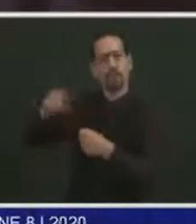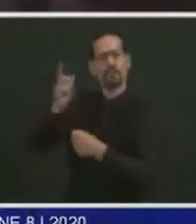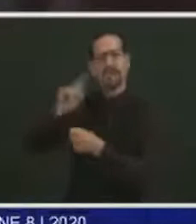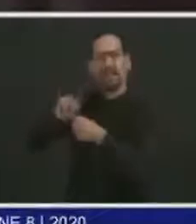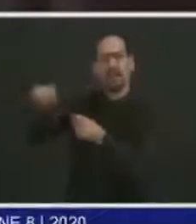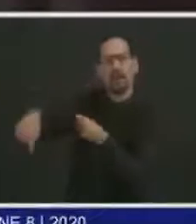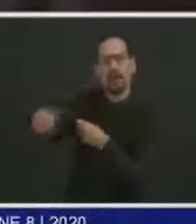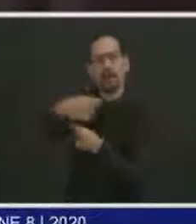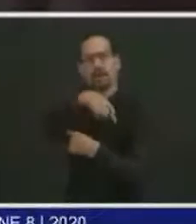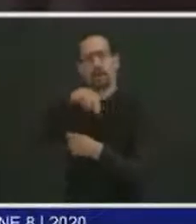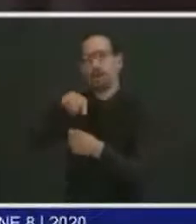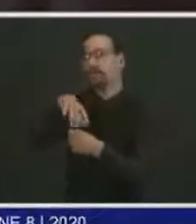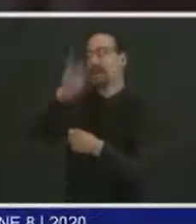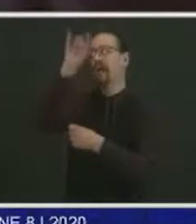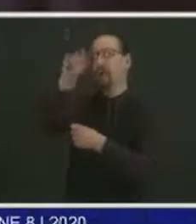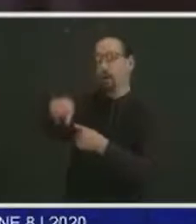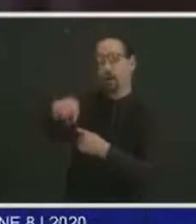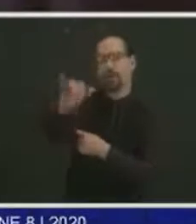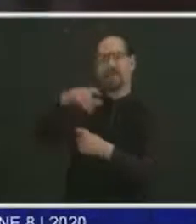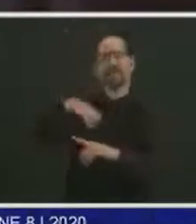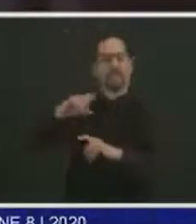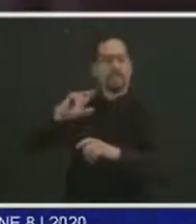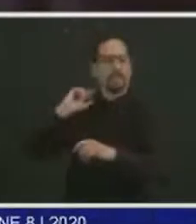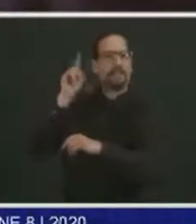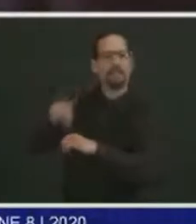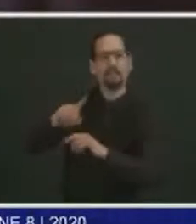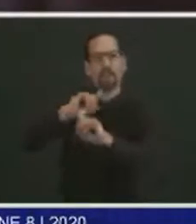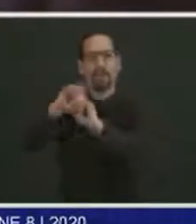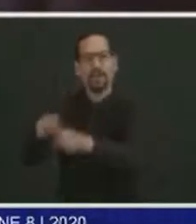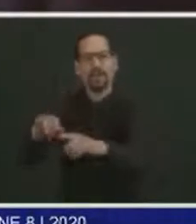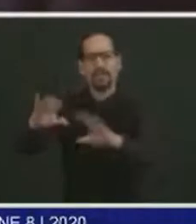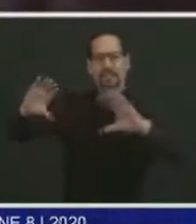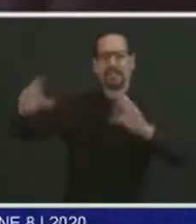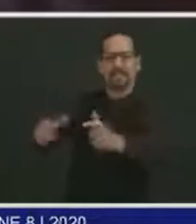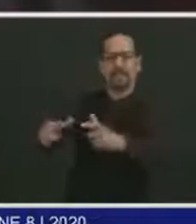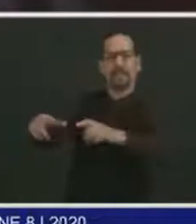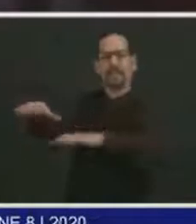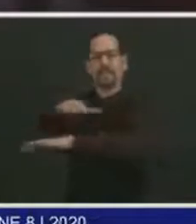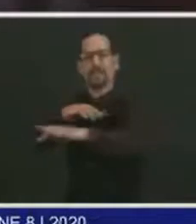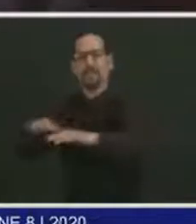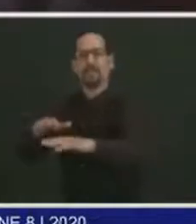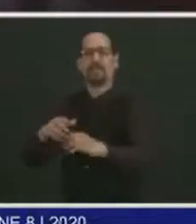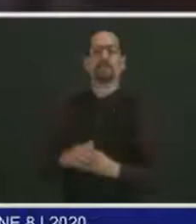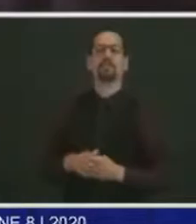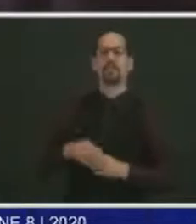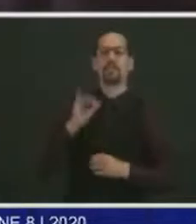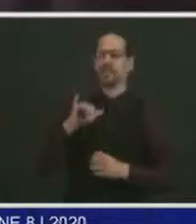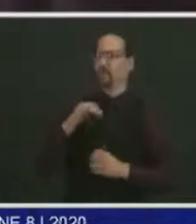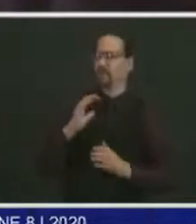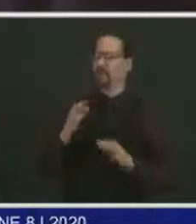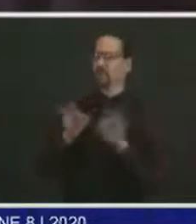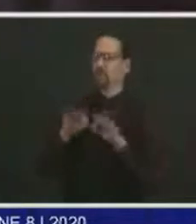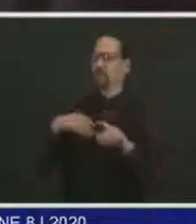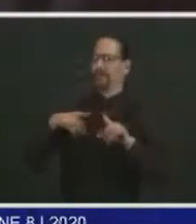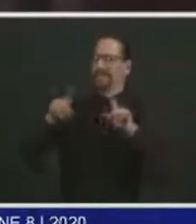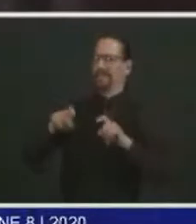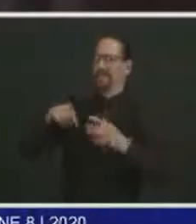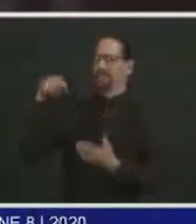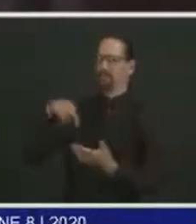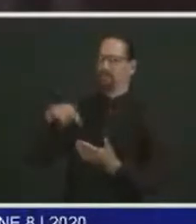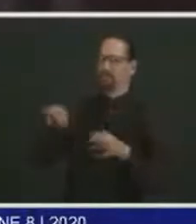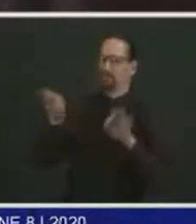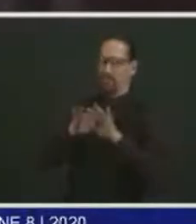We have a 3-part testing strategy. Part number 1 is we want to be able